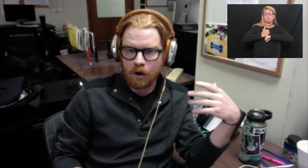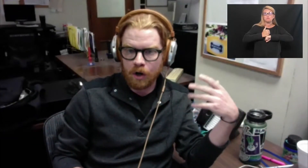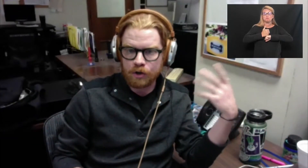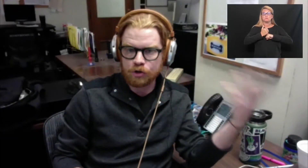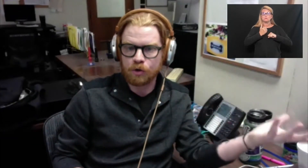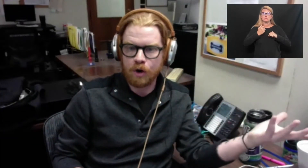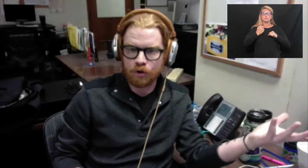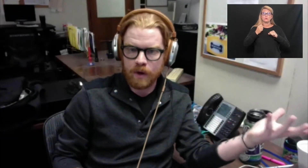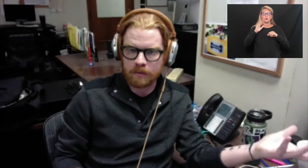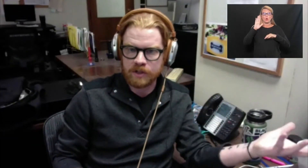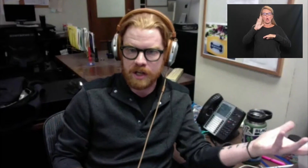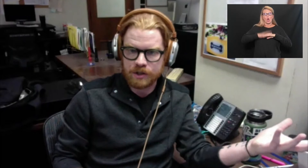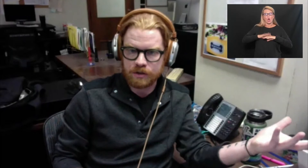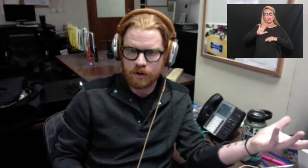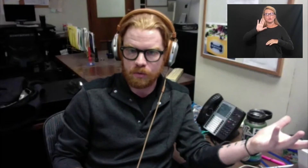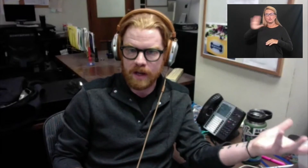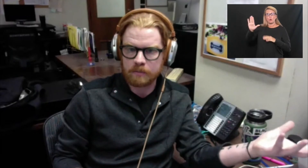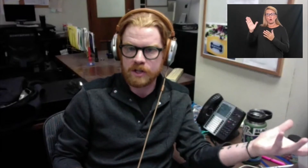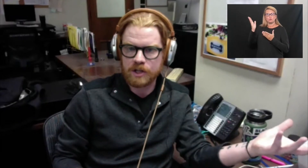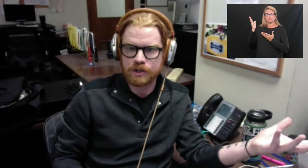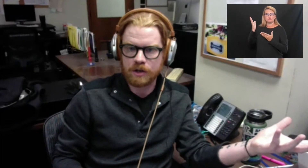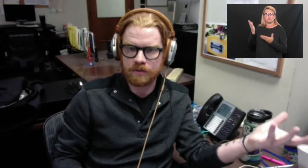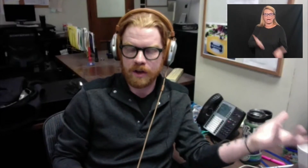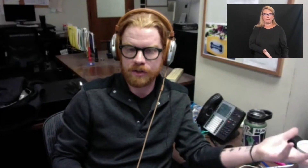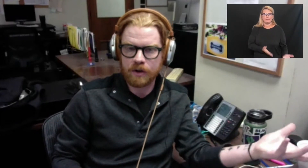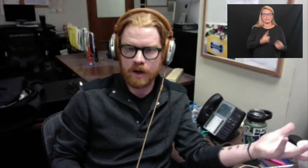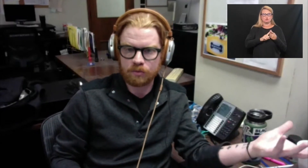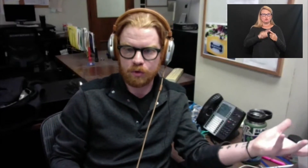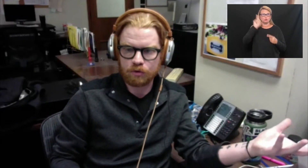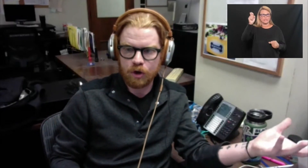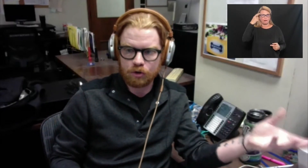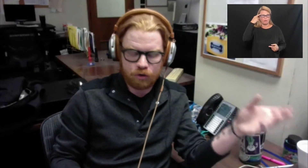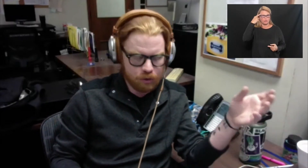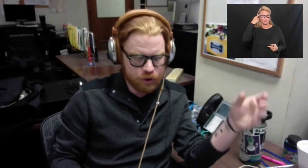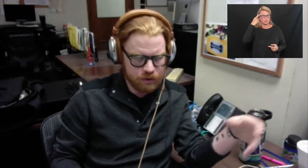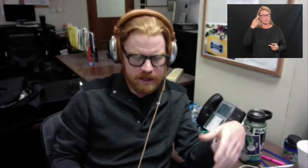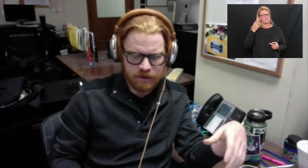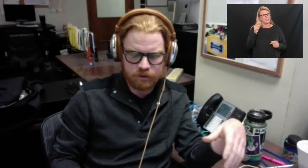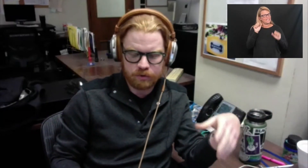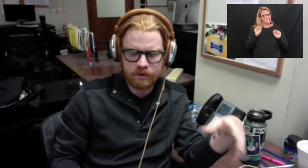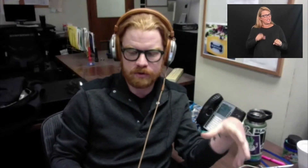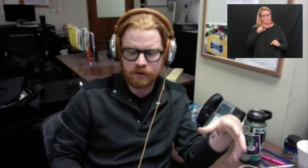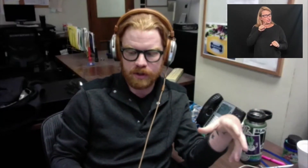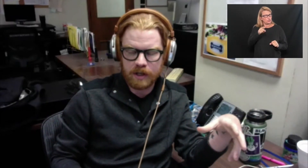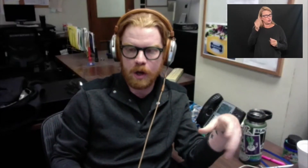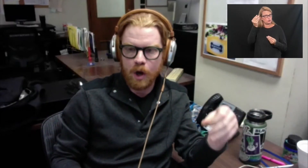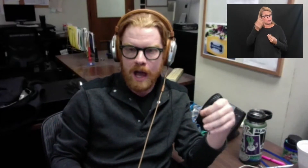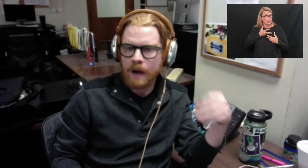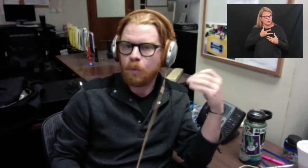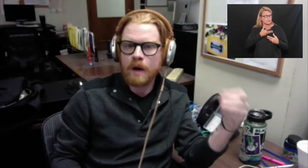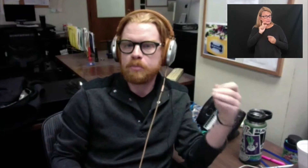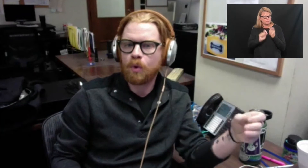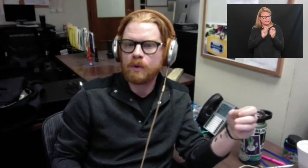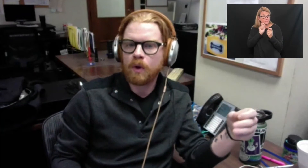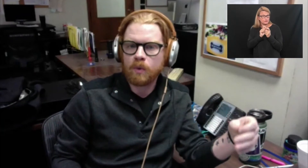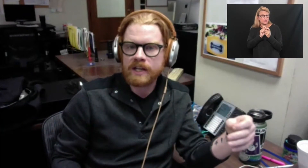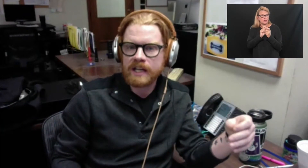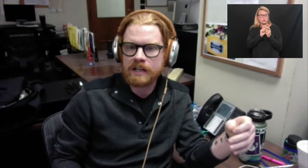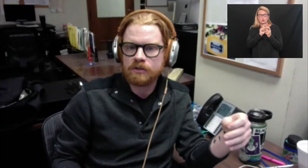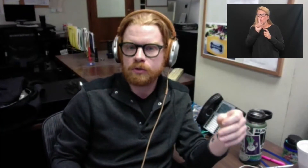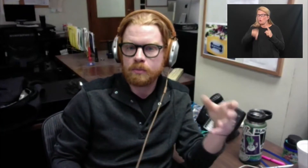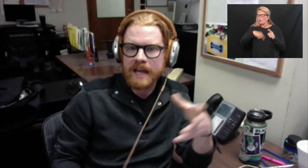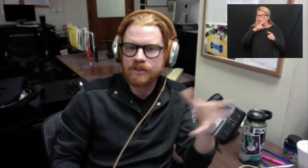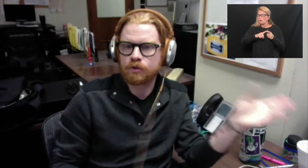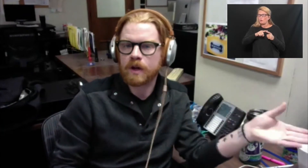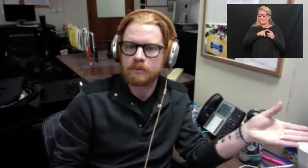be on your all's recommendation, on the recommendation of the healthcare experts. So could you tell us specifically at what point will we